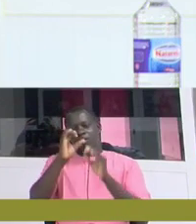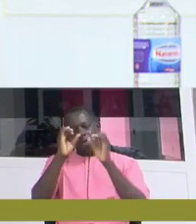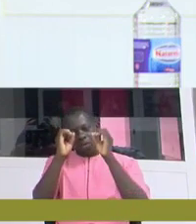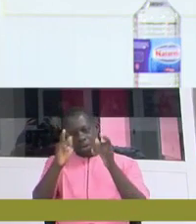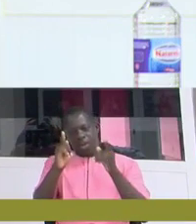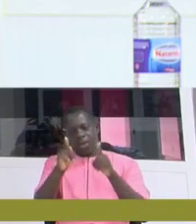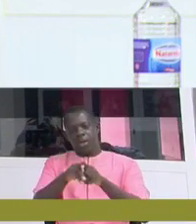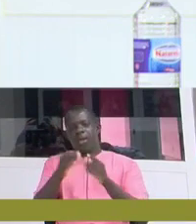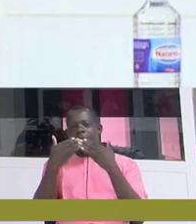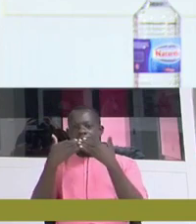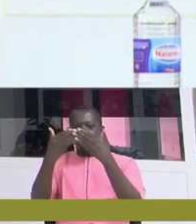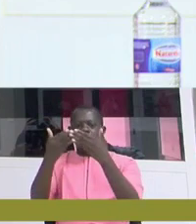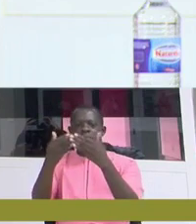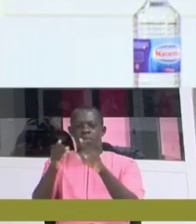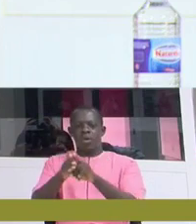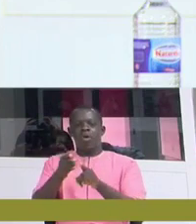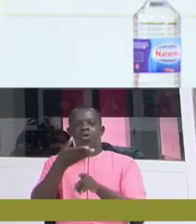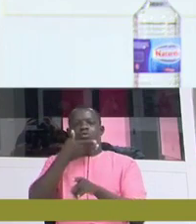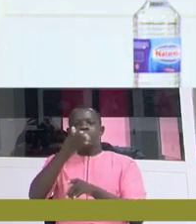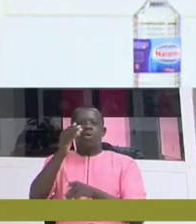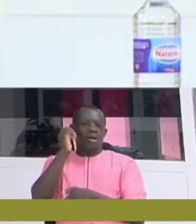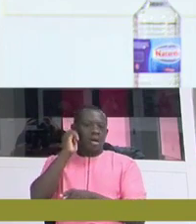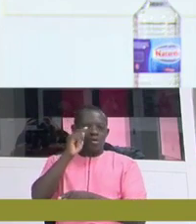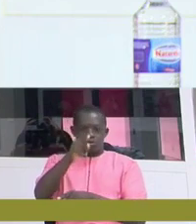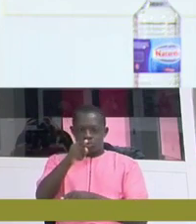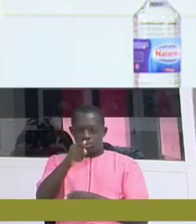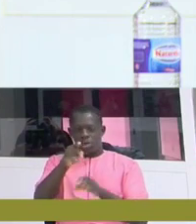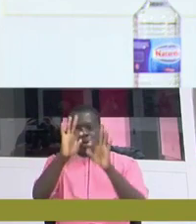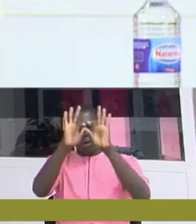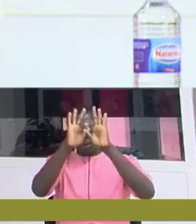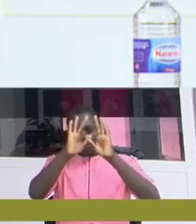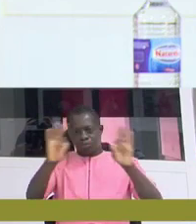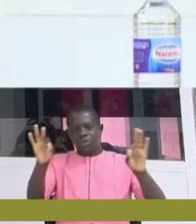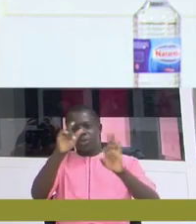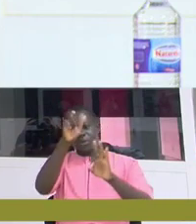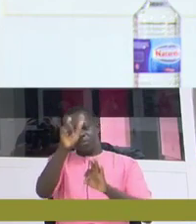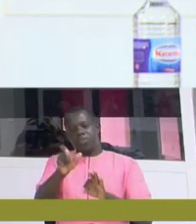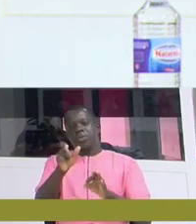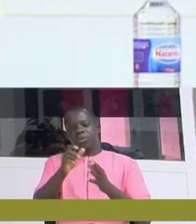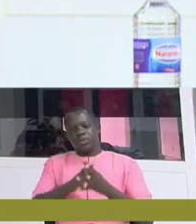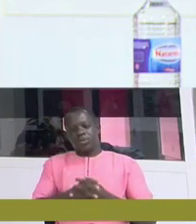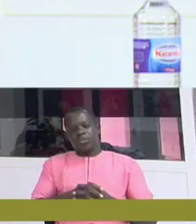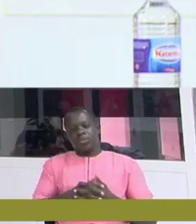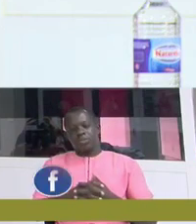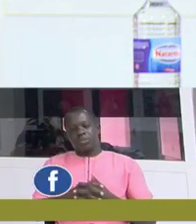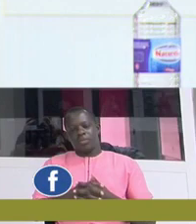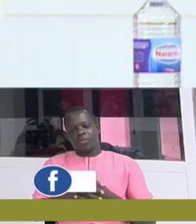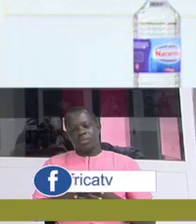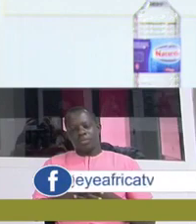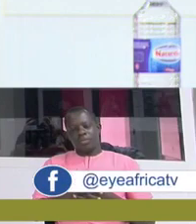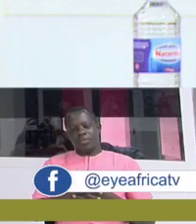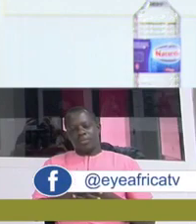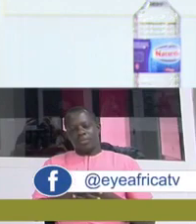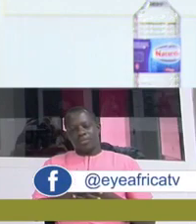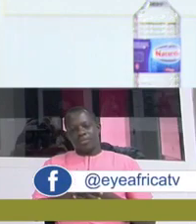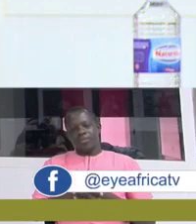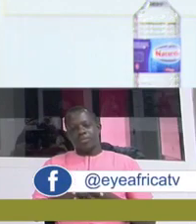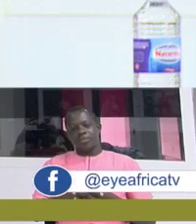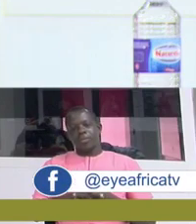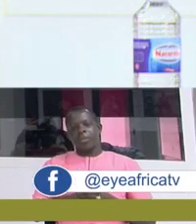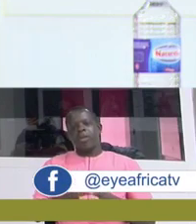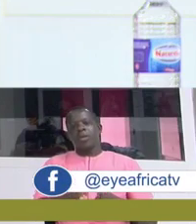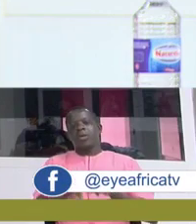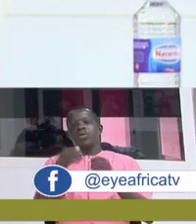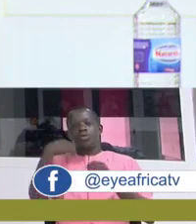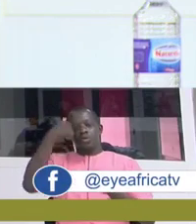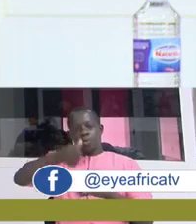said to Satudindi. Kaete kata Kaira Moti. I told her you are a person of peace. Sama nimbot na njen